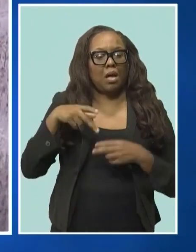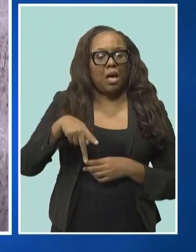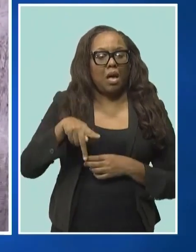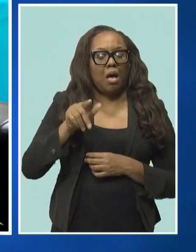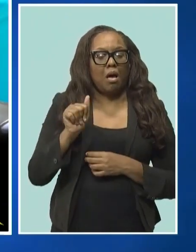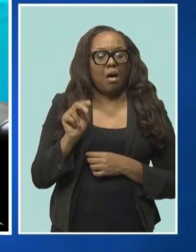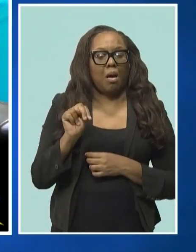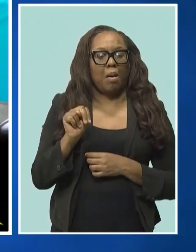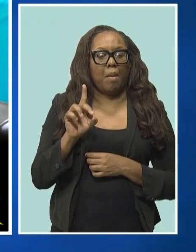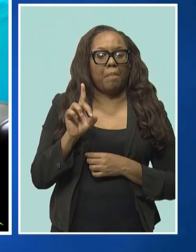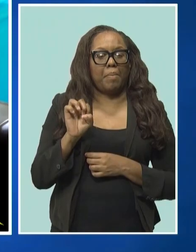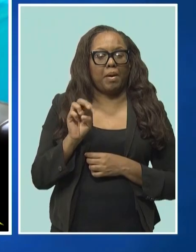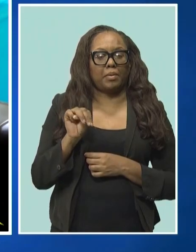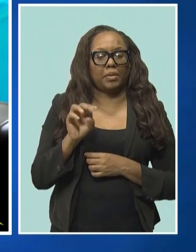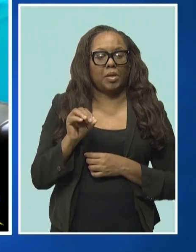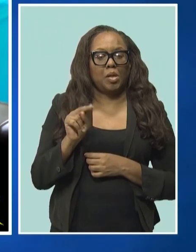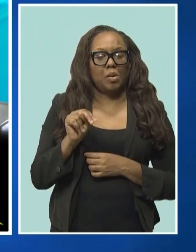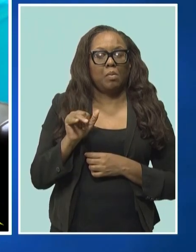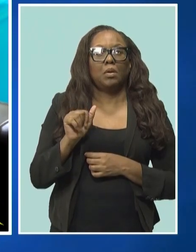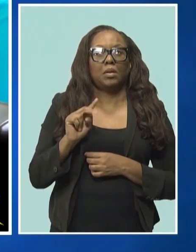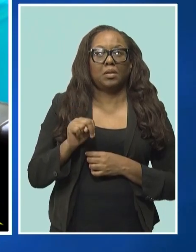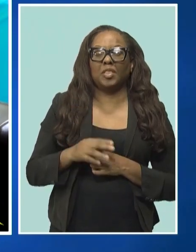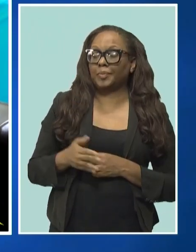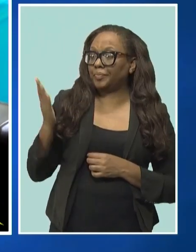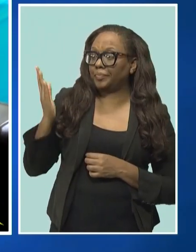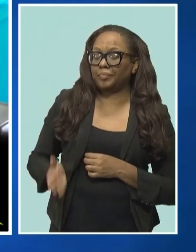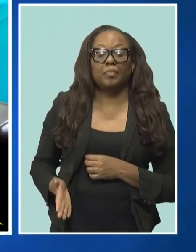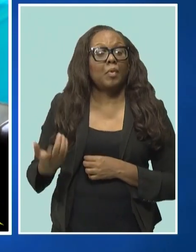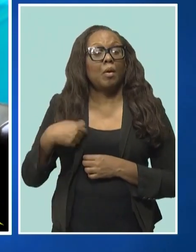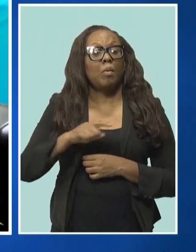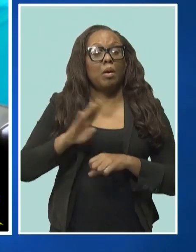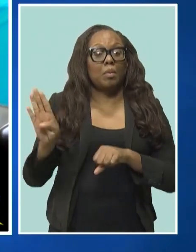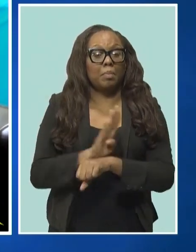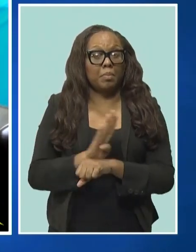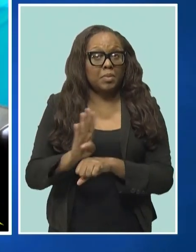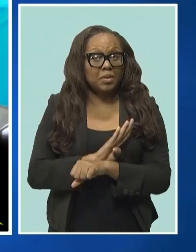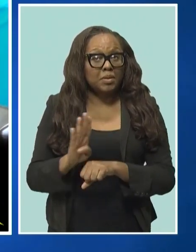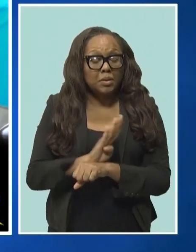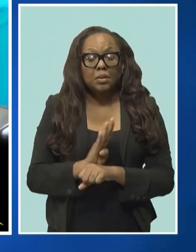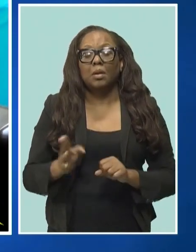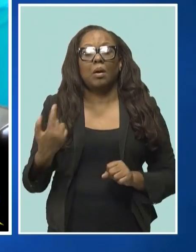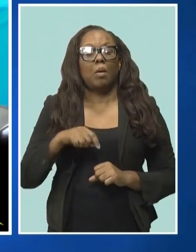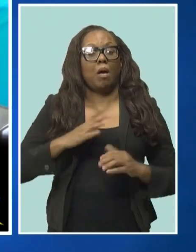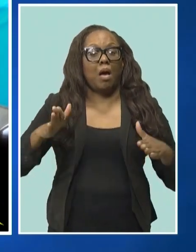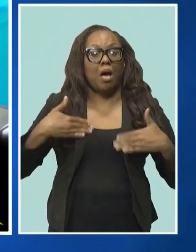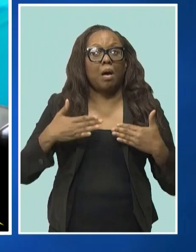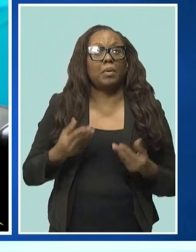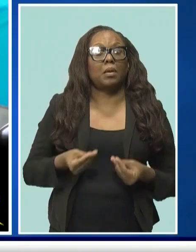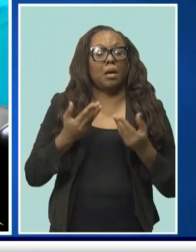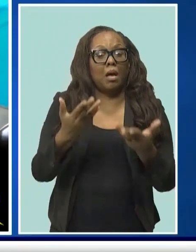As a corporate member of our wider society, we're happy to donate